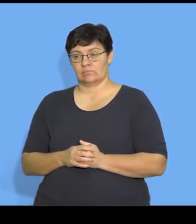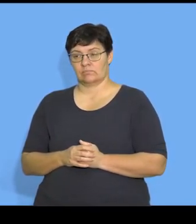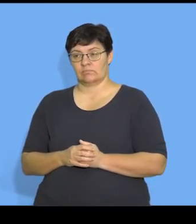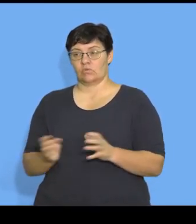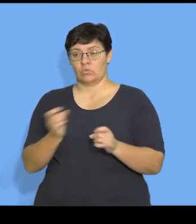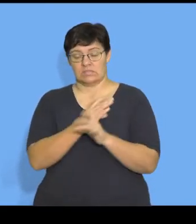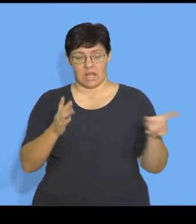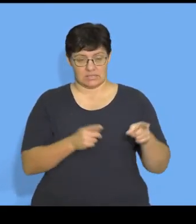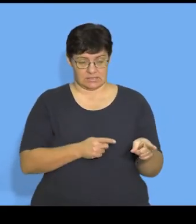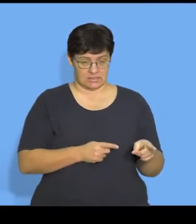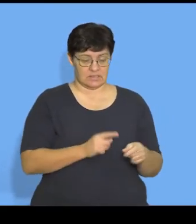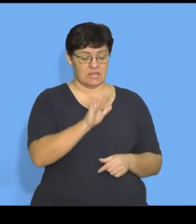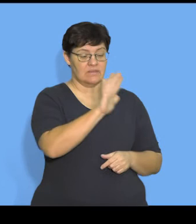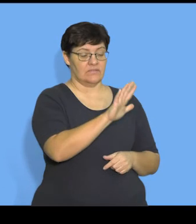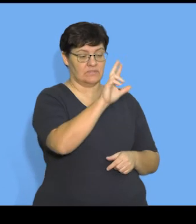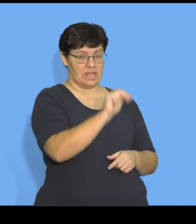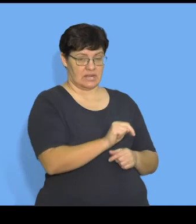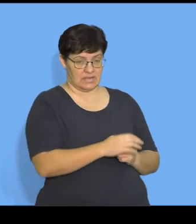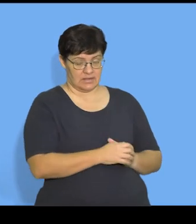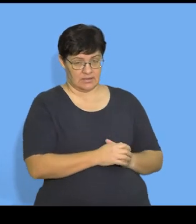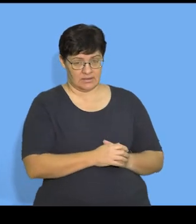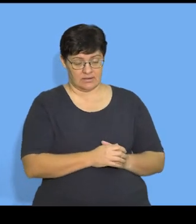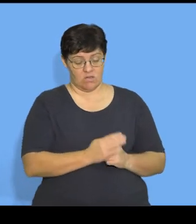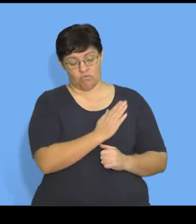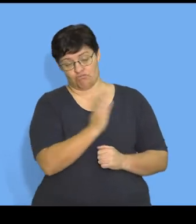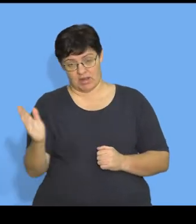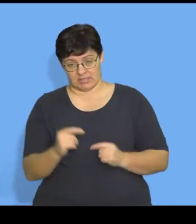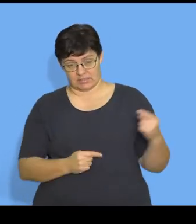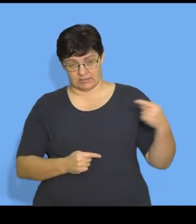one, we have a 50 Newton force to the right.